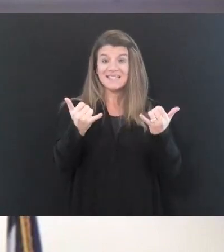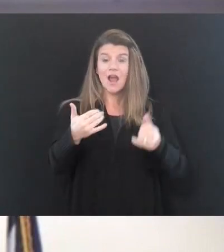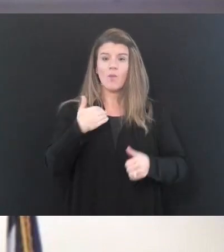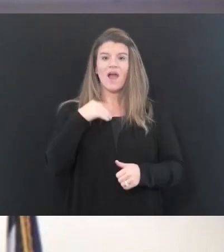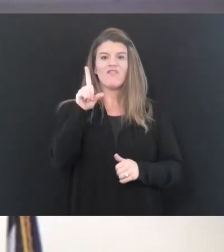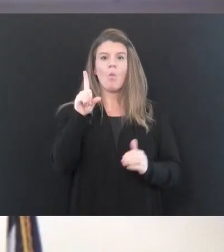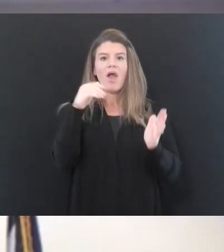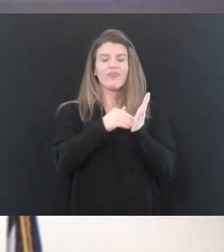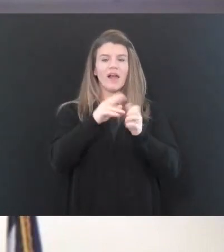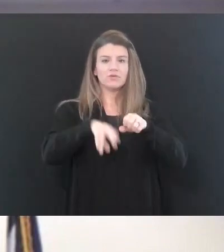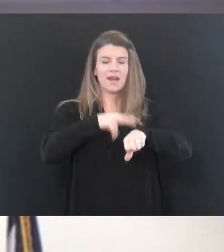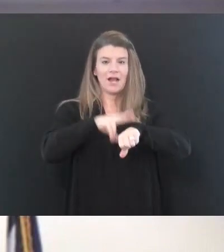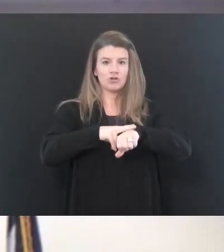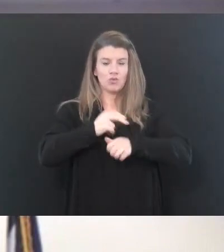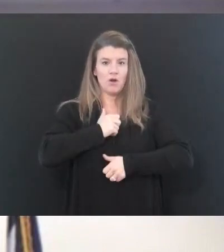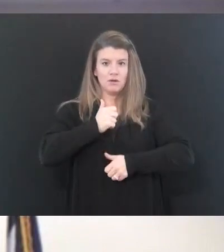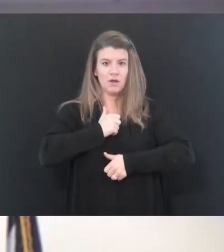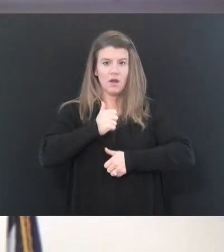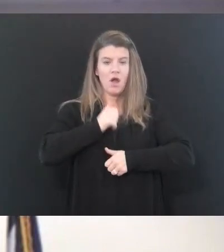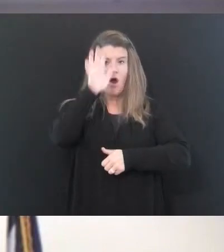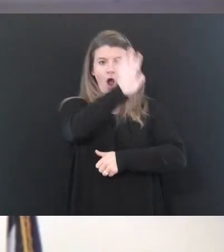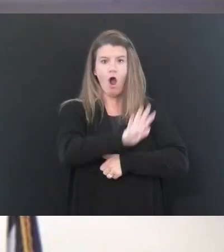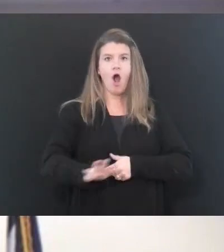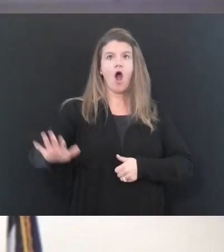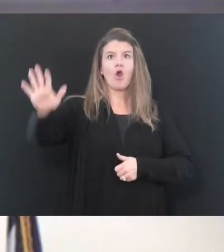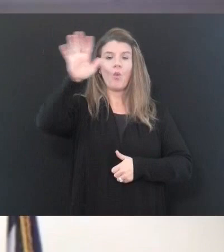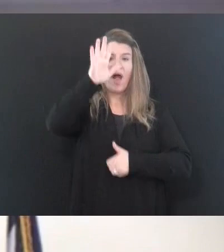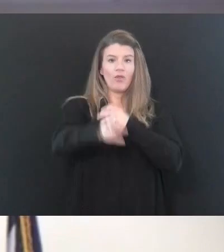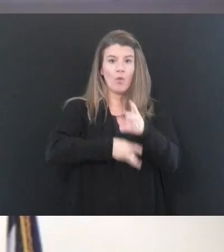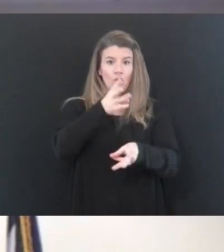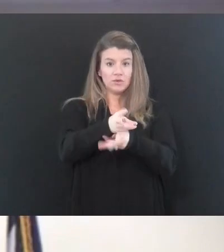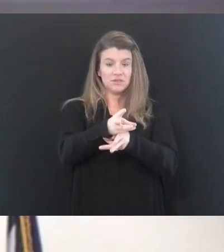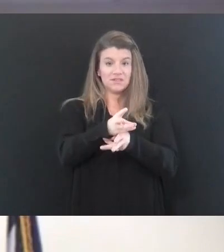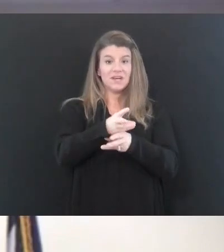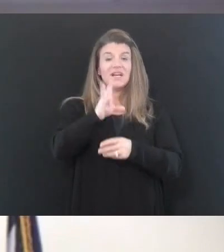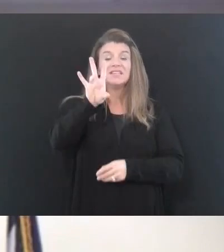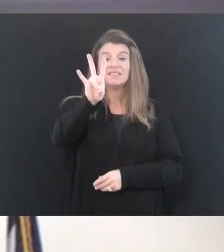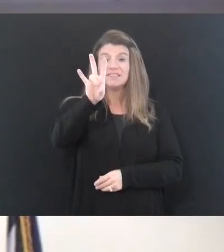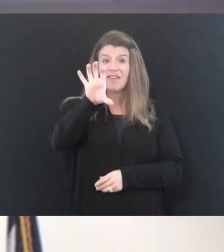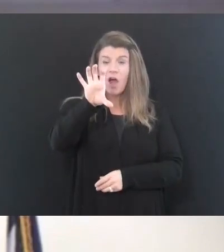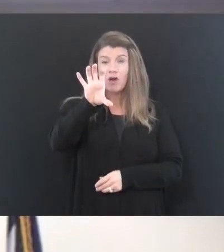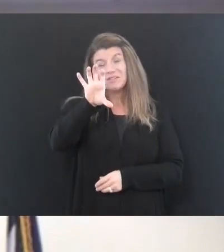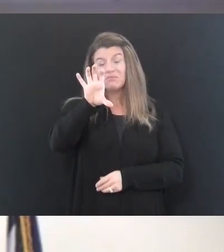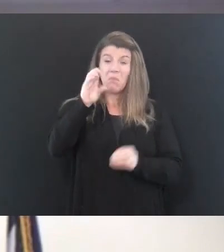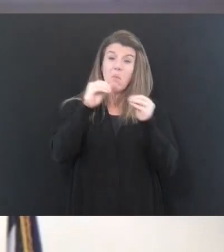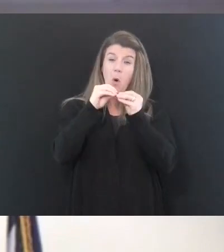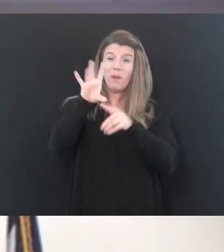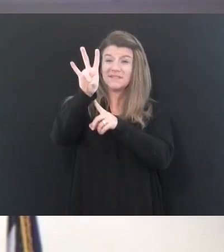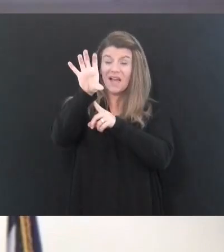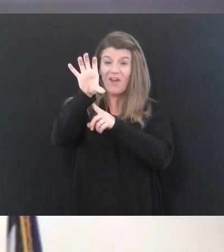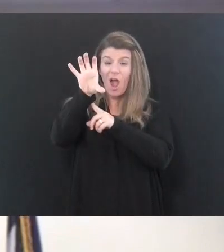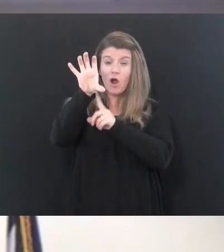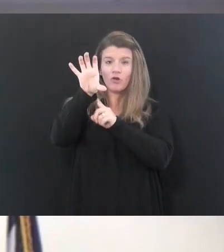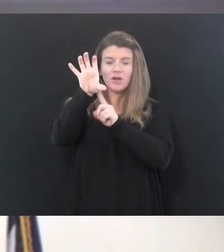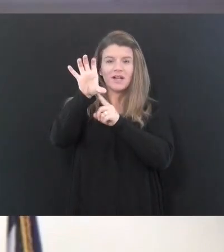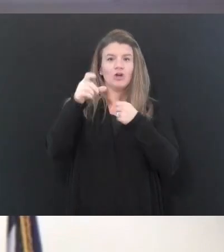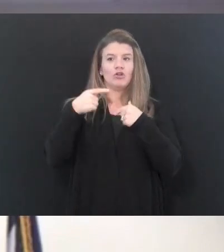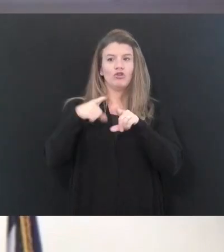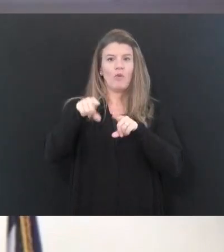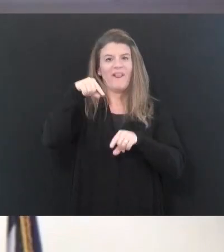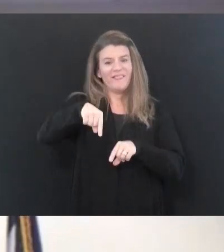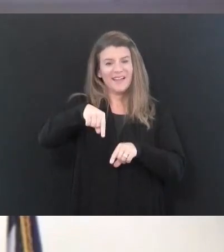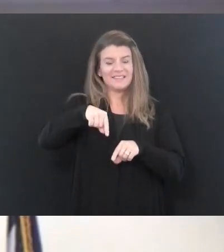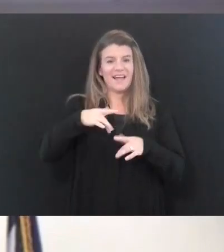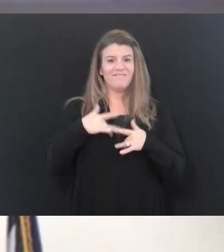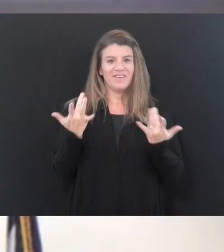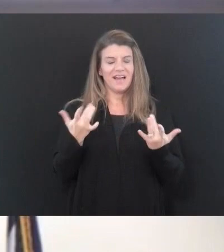1,000 National Guardsmen around the globe and 700 and plus serving during this particular event. So